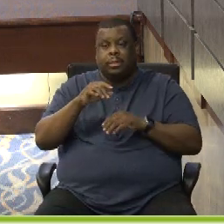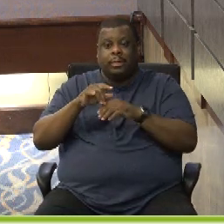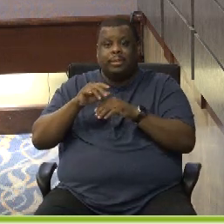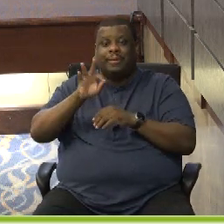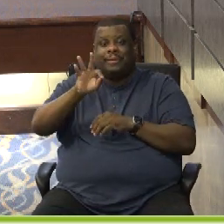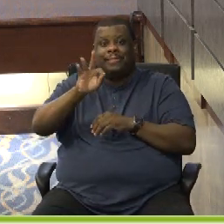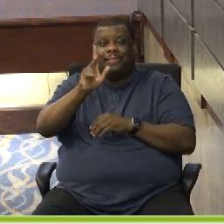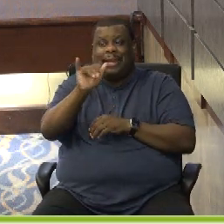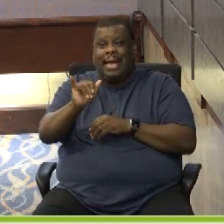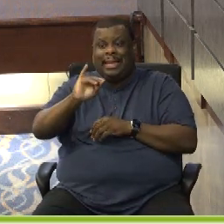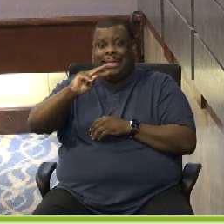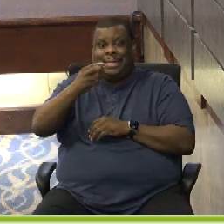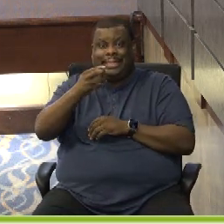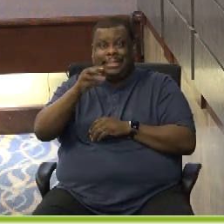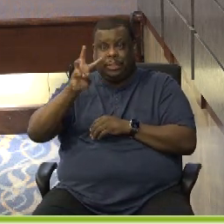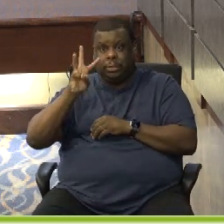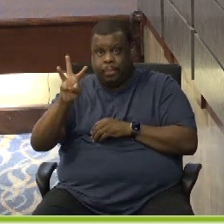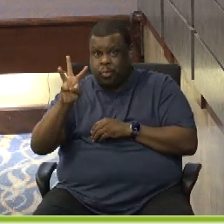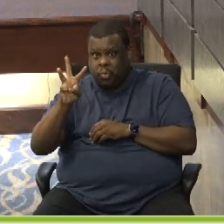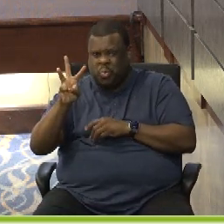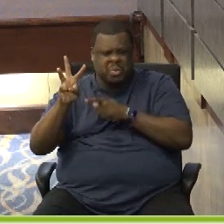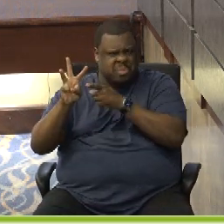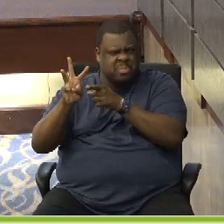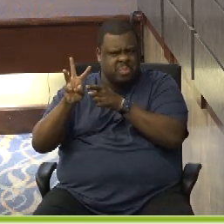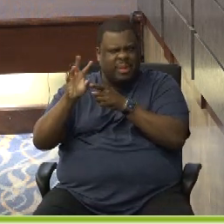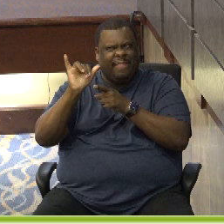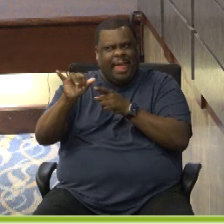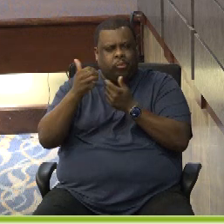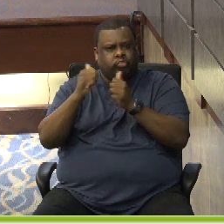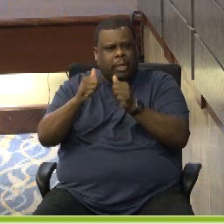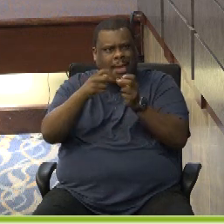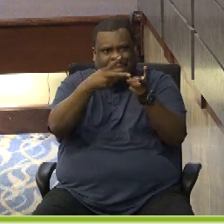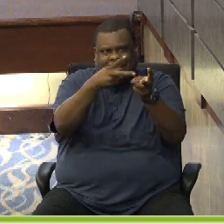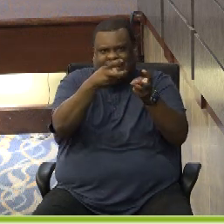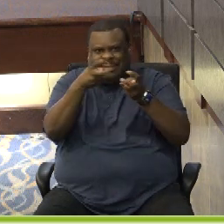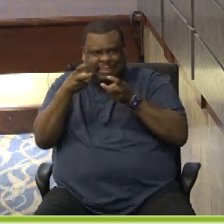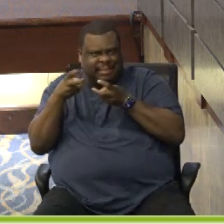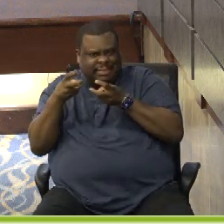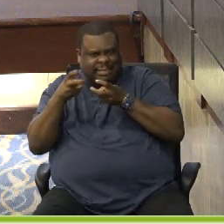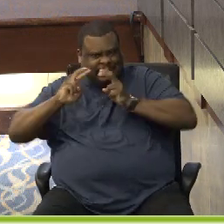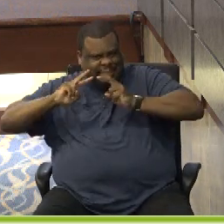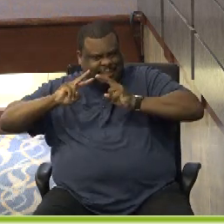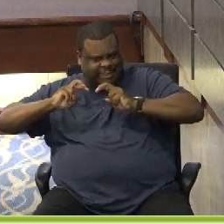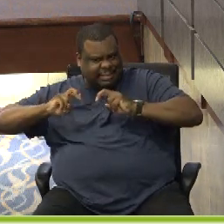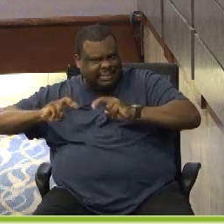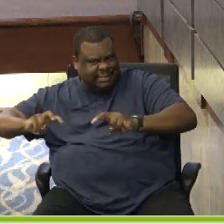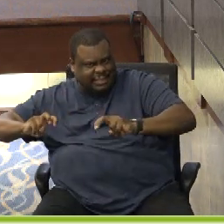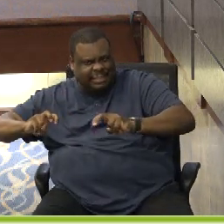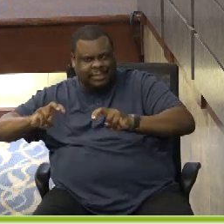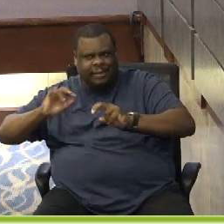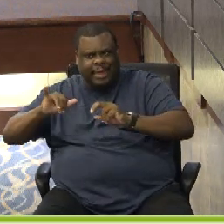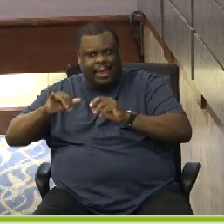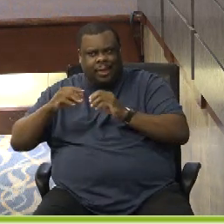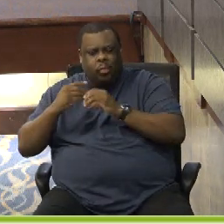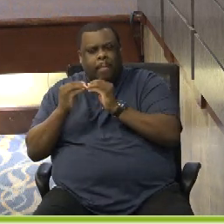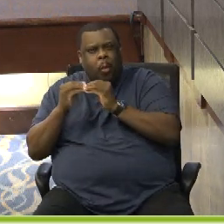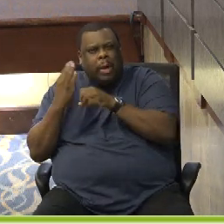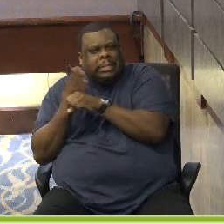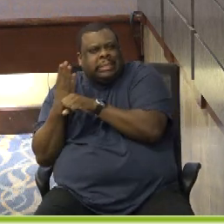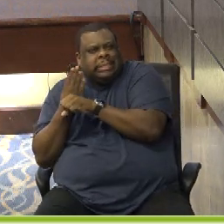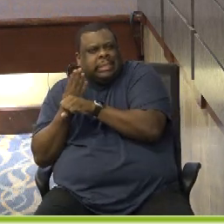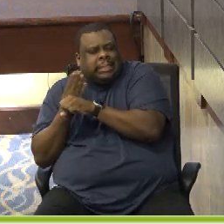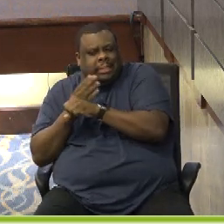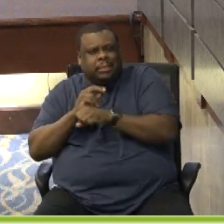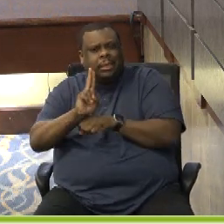we wanted to maintain this and use this as an inspiration. We did a little bit of work to update it, partly just for